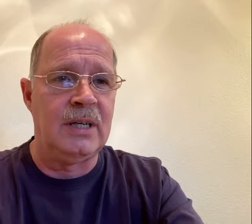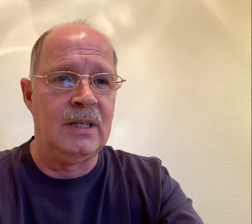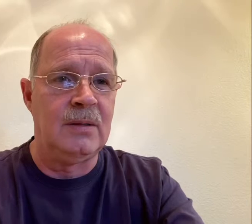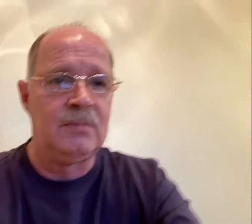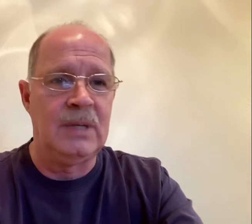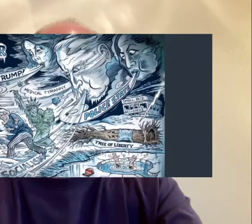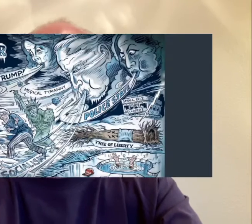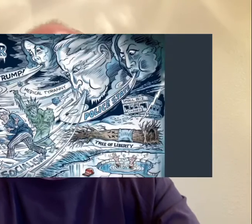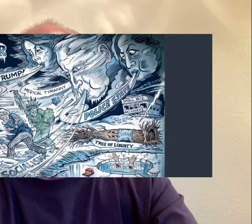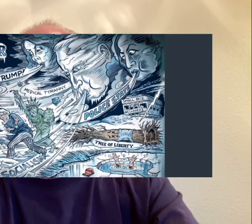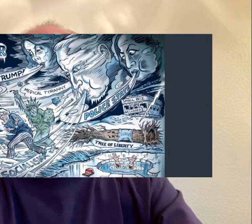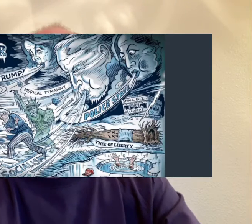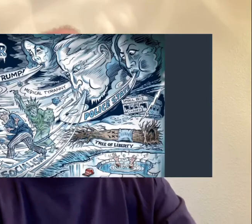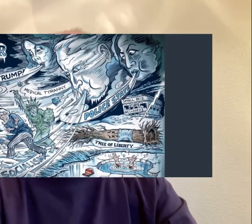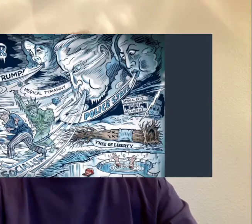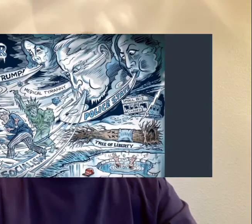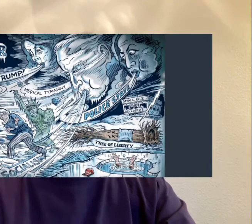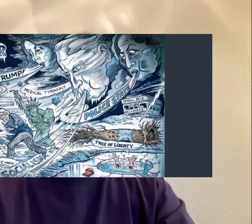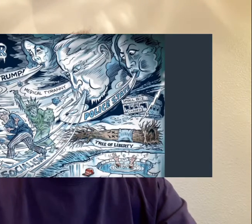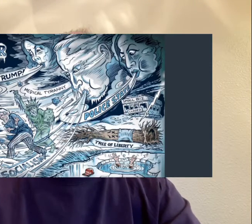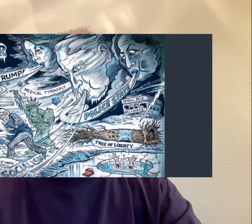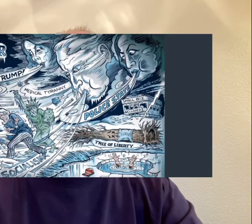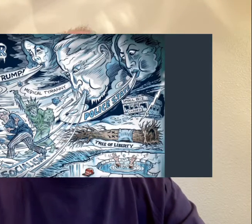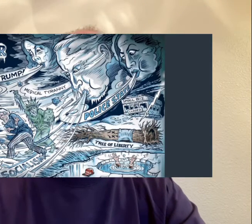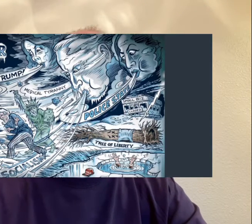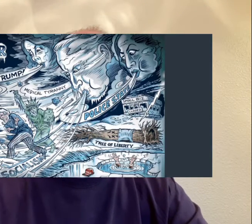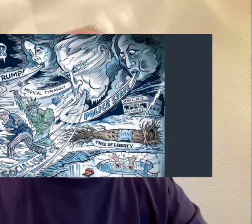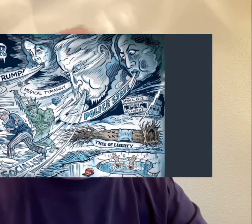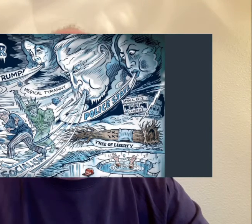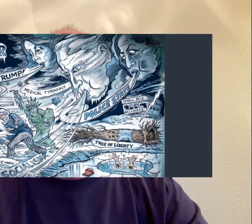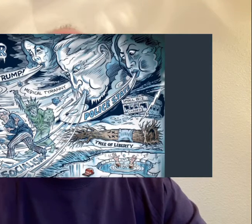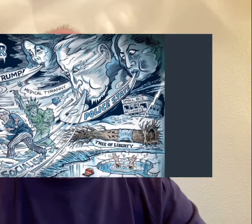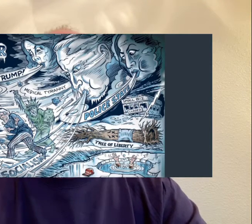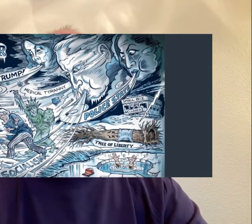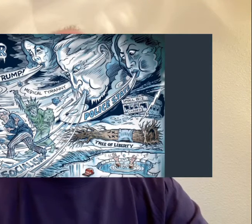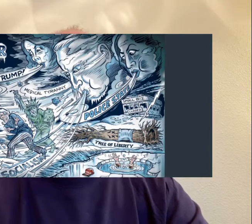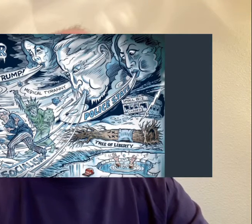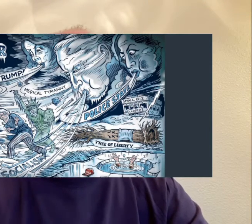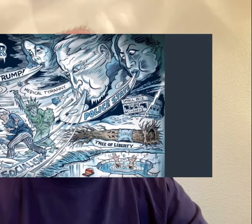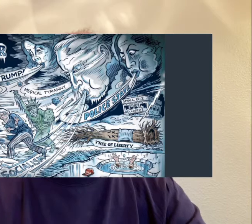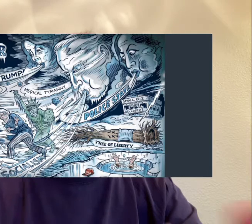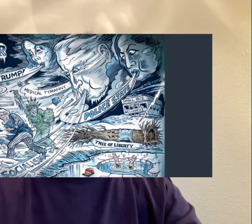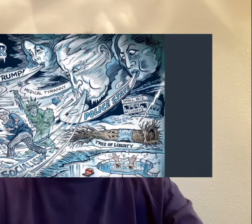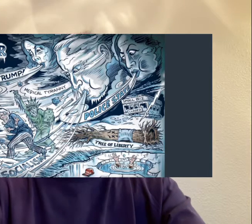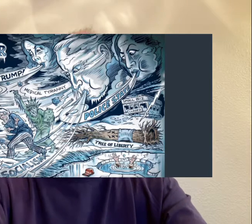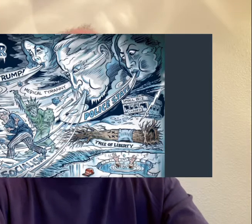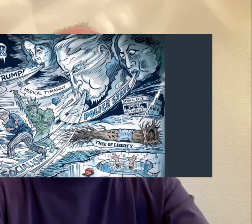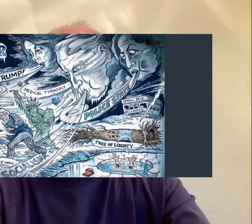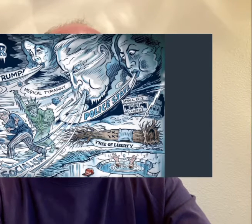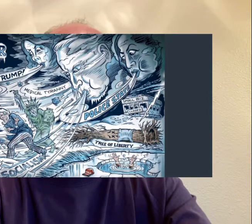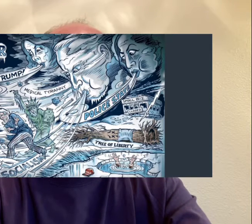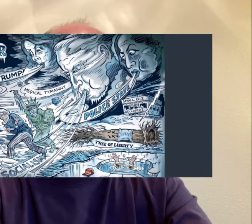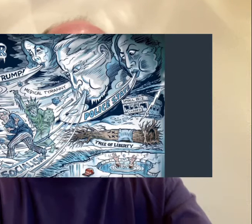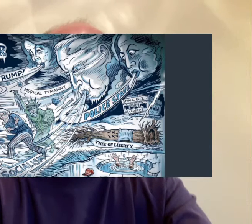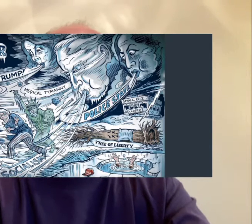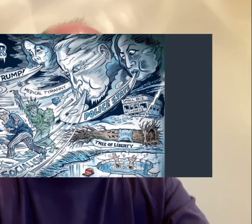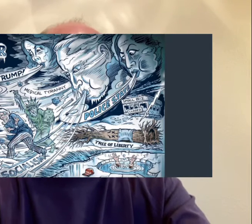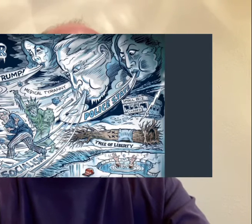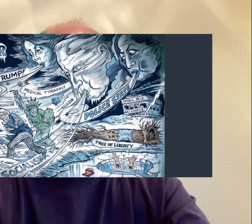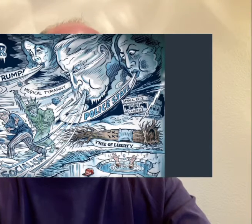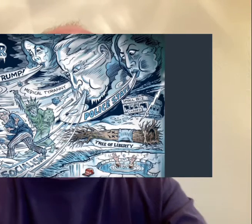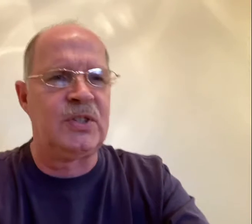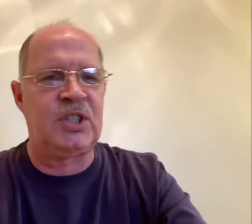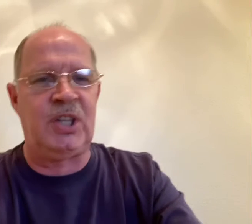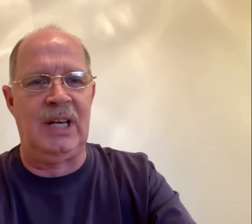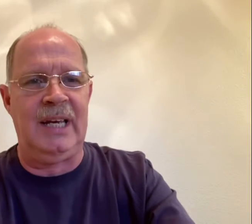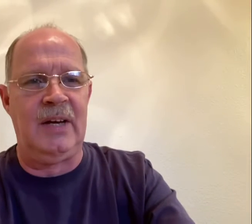what I am. I'm an American. I'm American. Dark winter of Biden, I know it's spring, but boy,